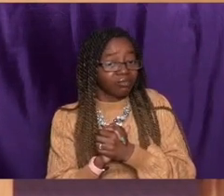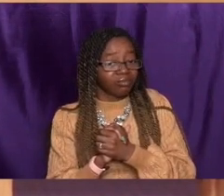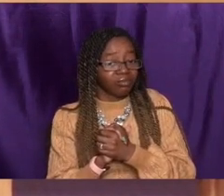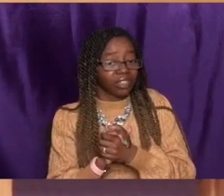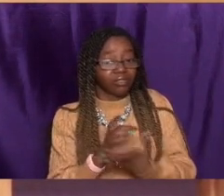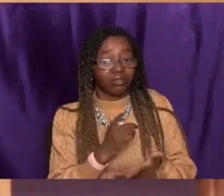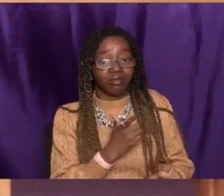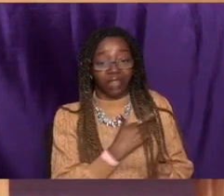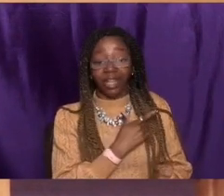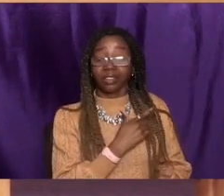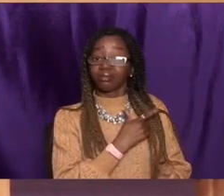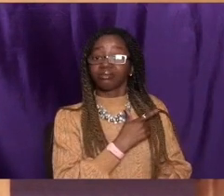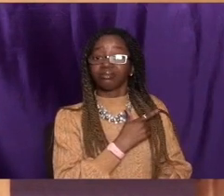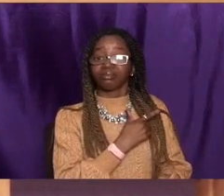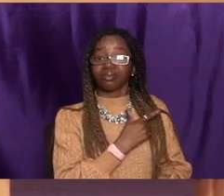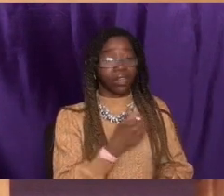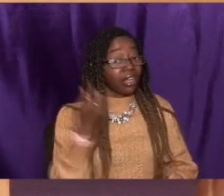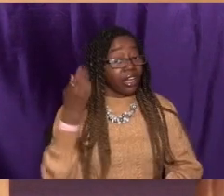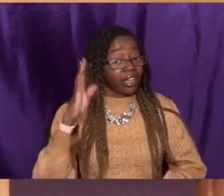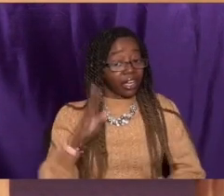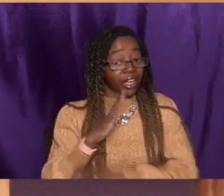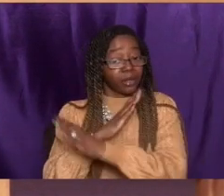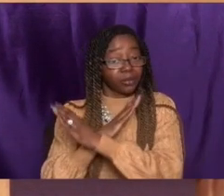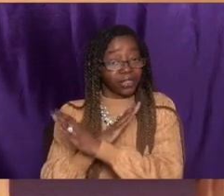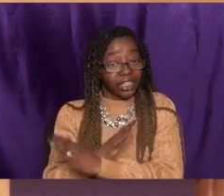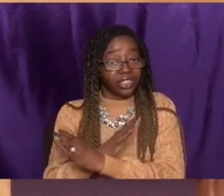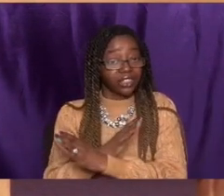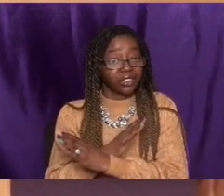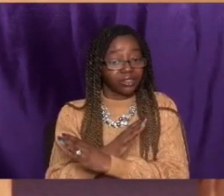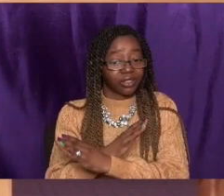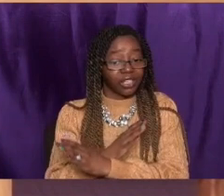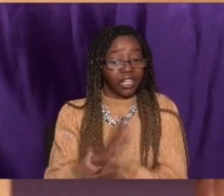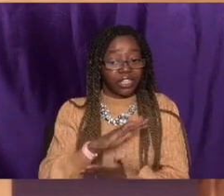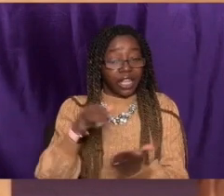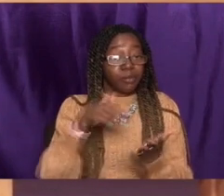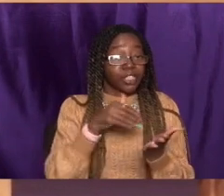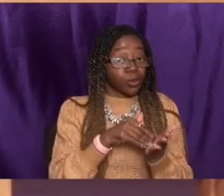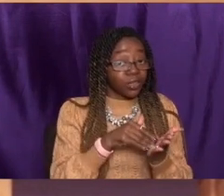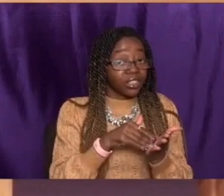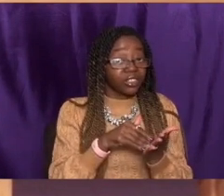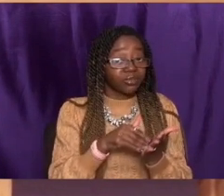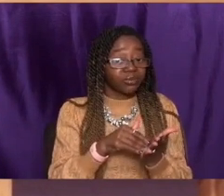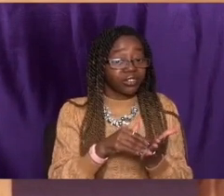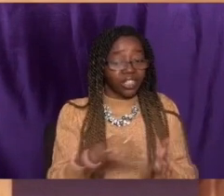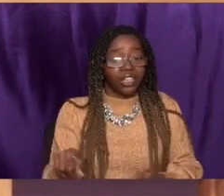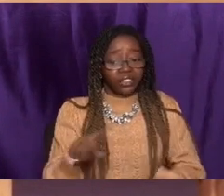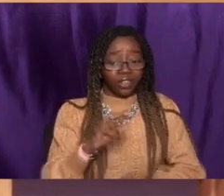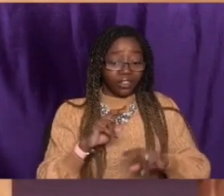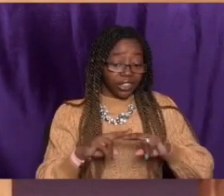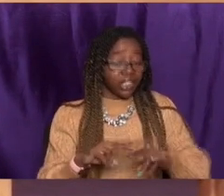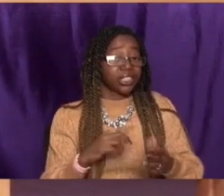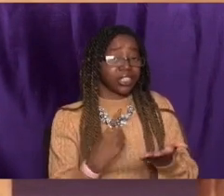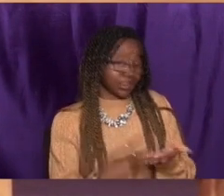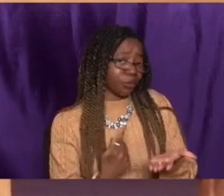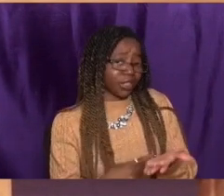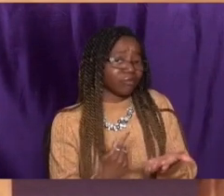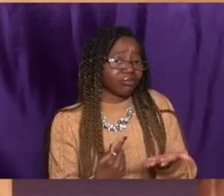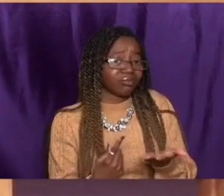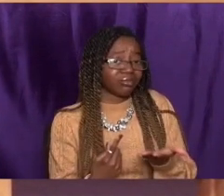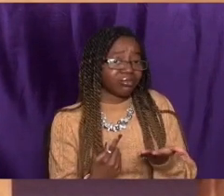lack and God covering the gap, y'all sitting in something.